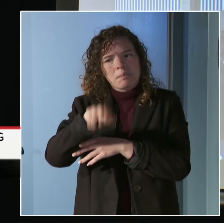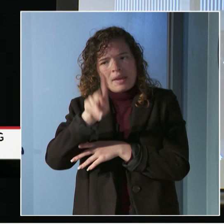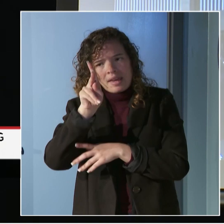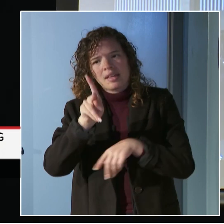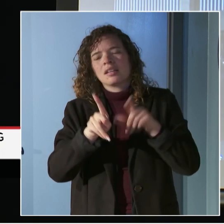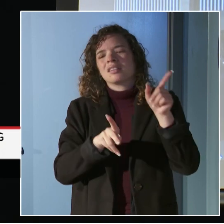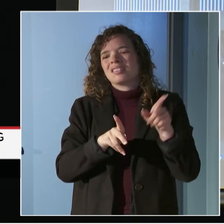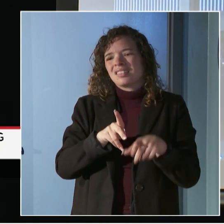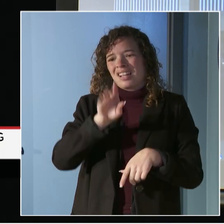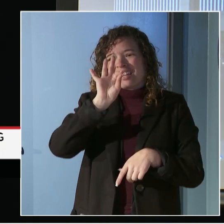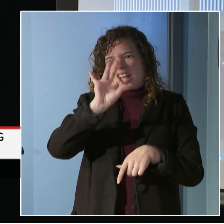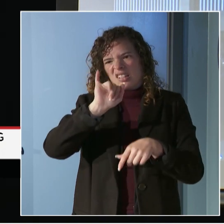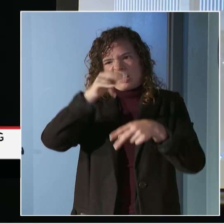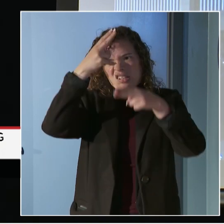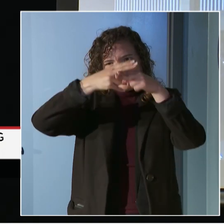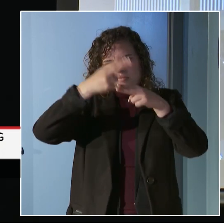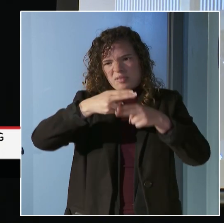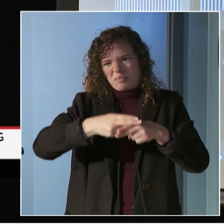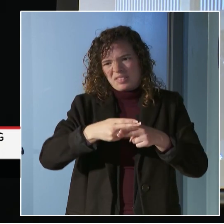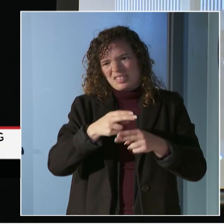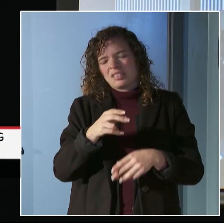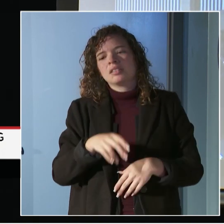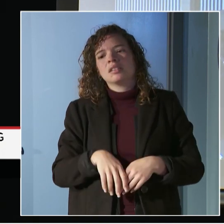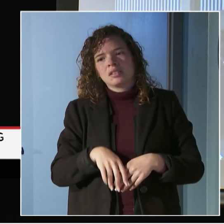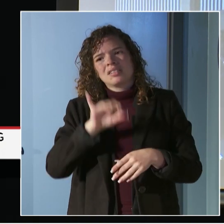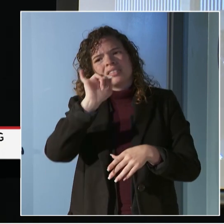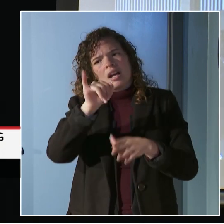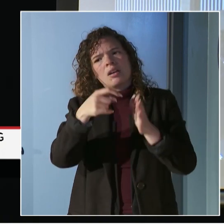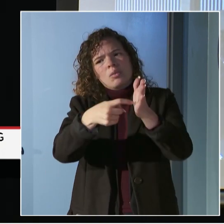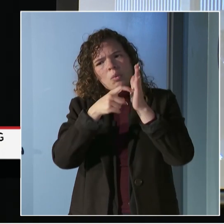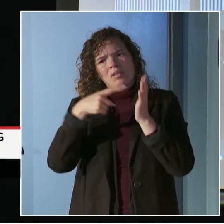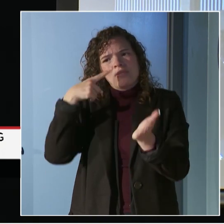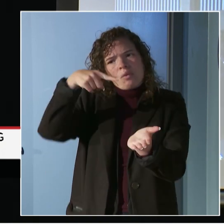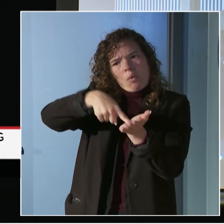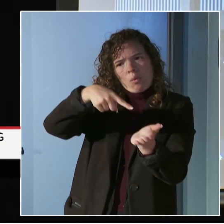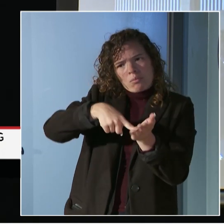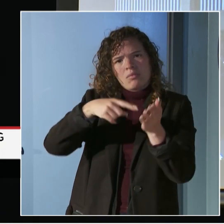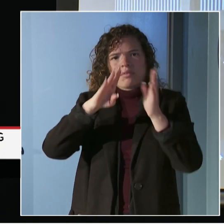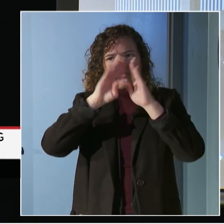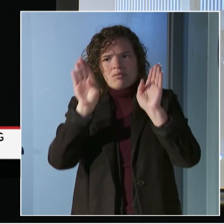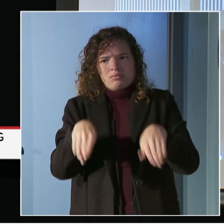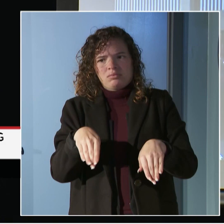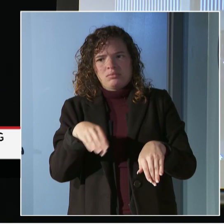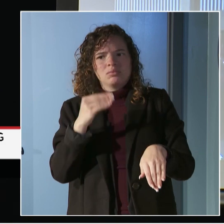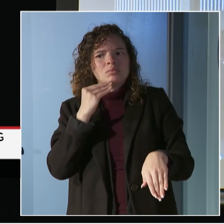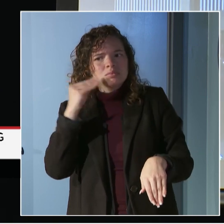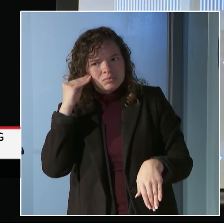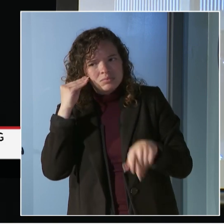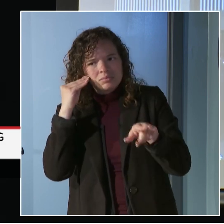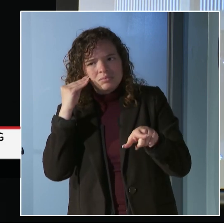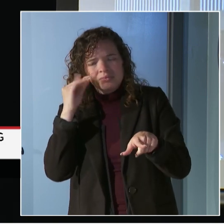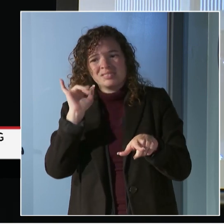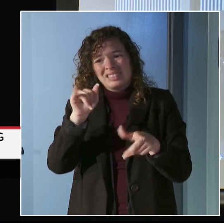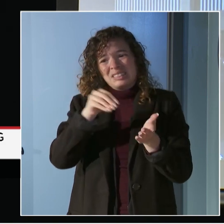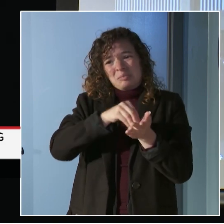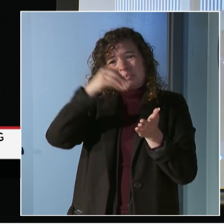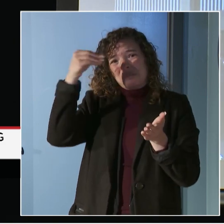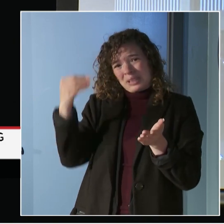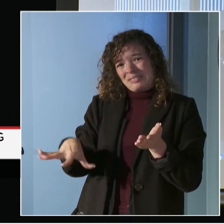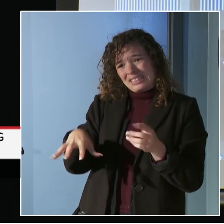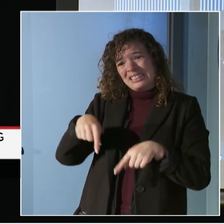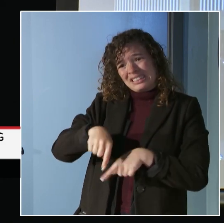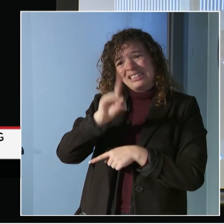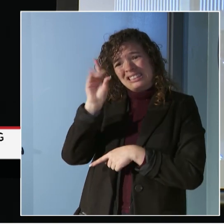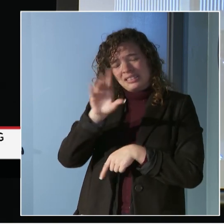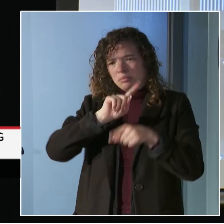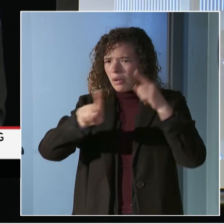and that's what it takes to do affordable housing in a high-cost city like ours. That list would go on and on. I'm not going to do that. I